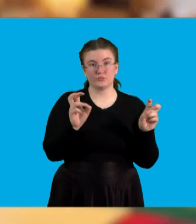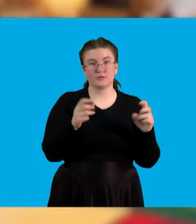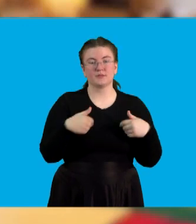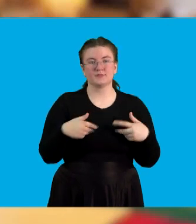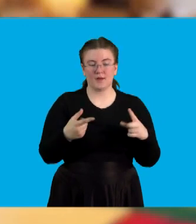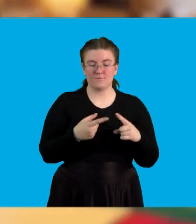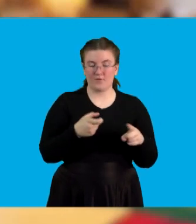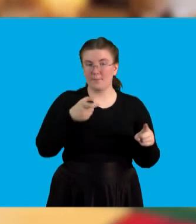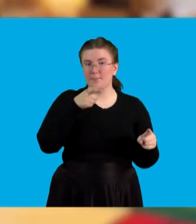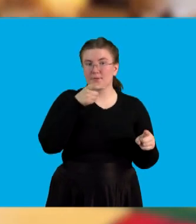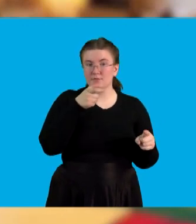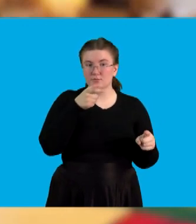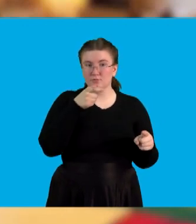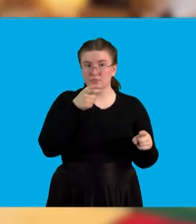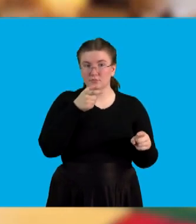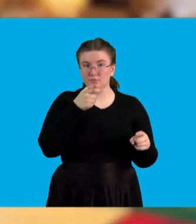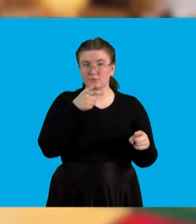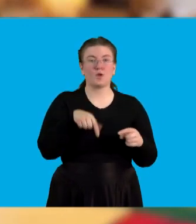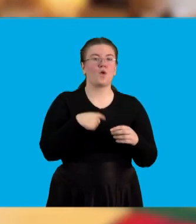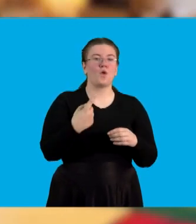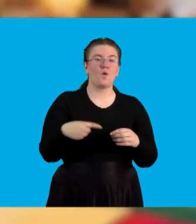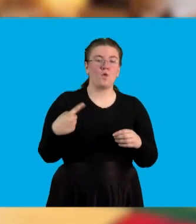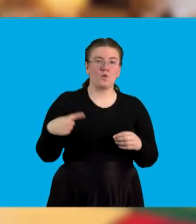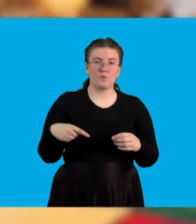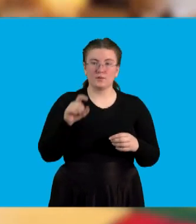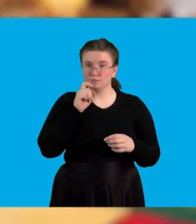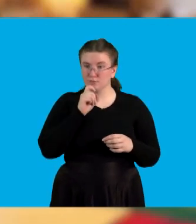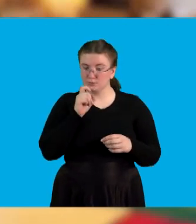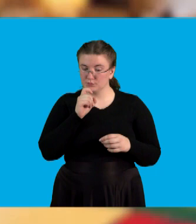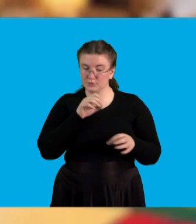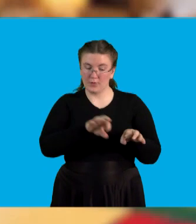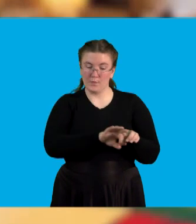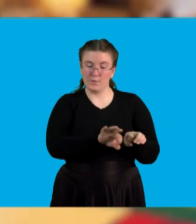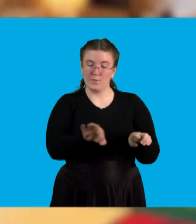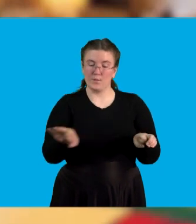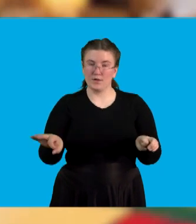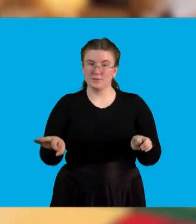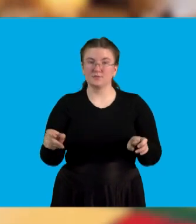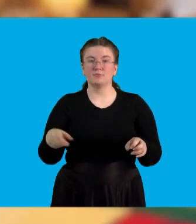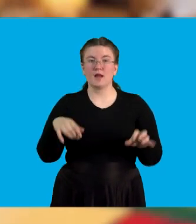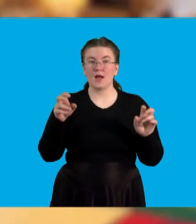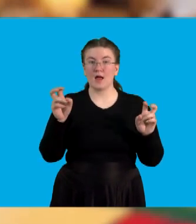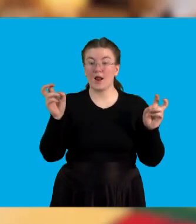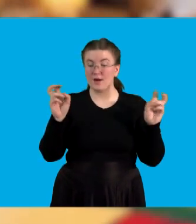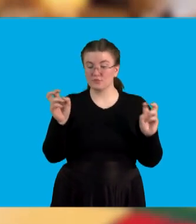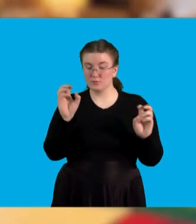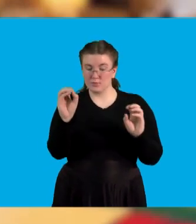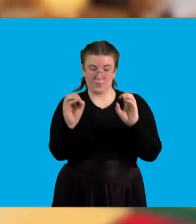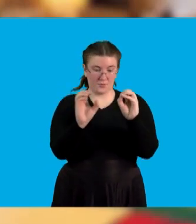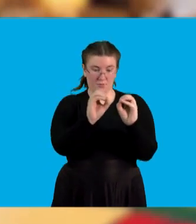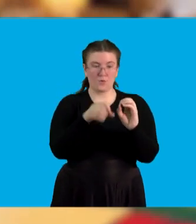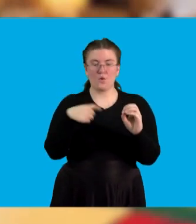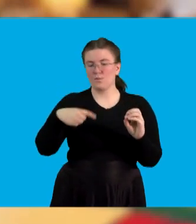moving from the battery. The electrons are always there in all the conducting wires and all the electrical components. The electrons are always